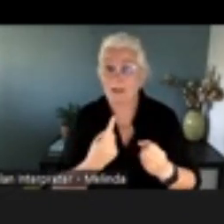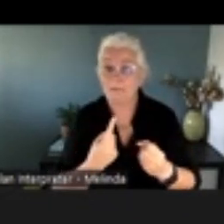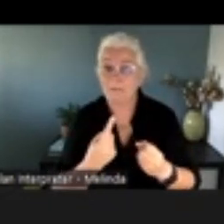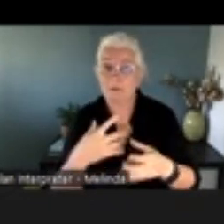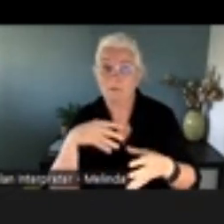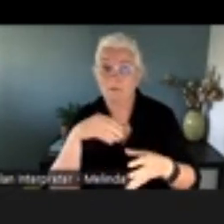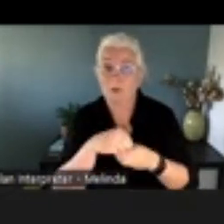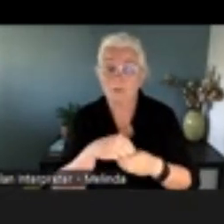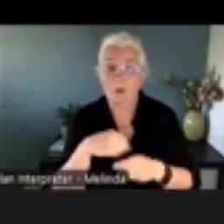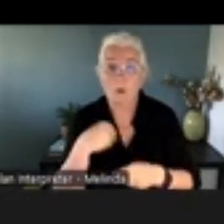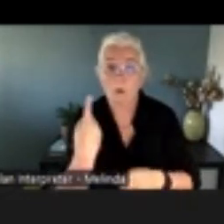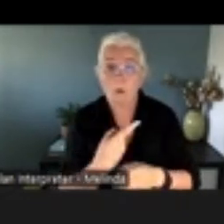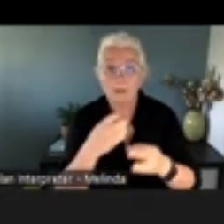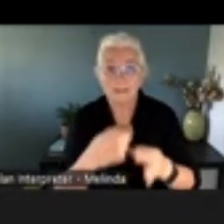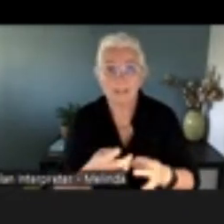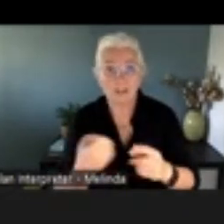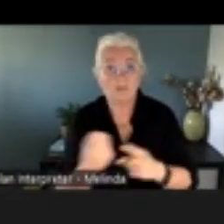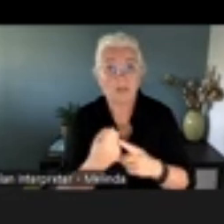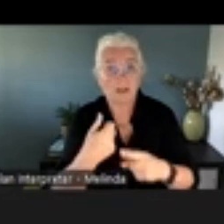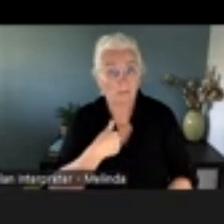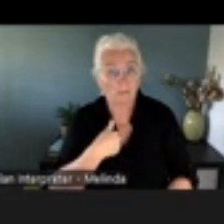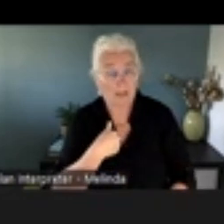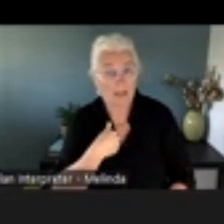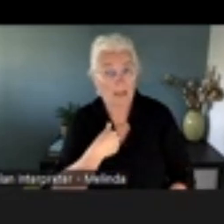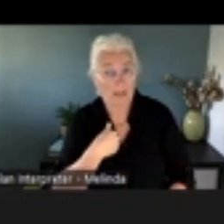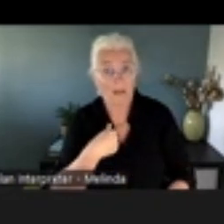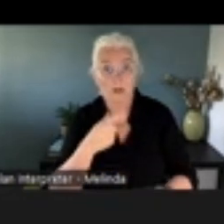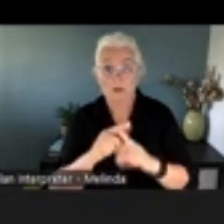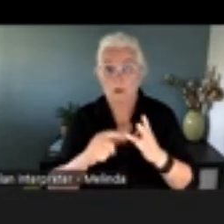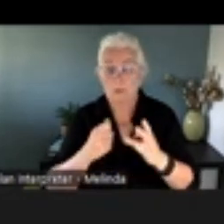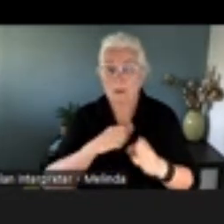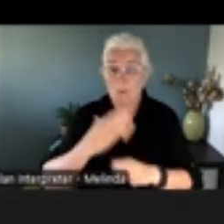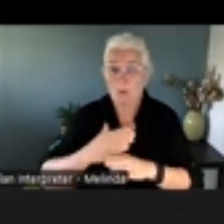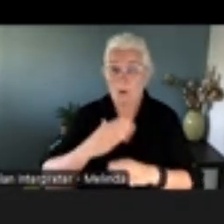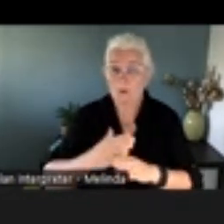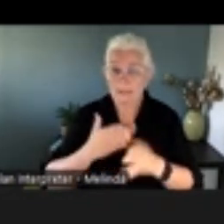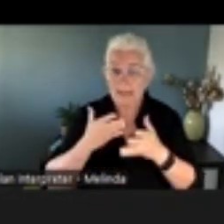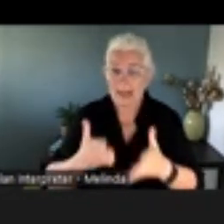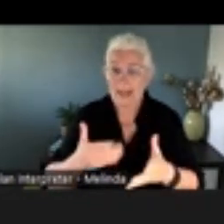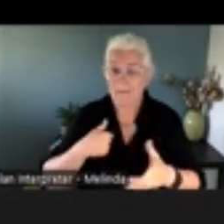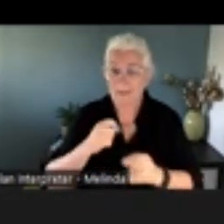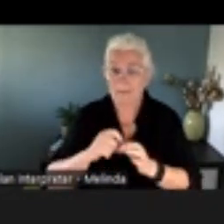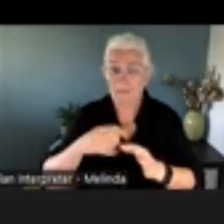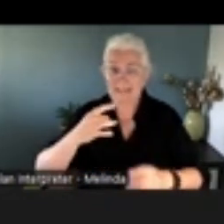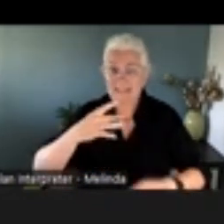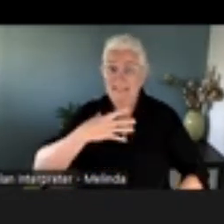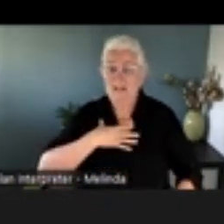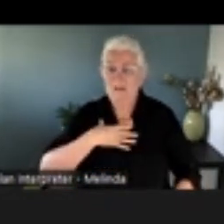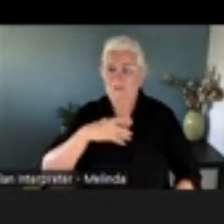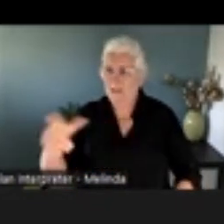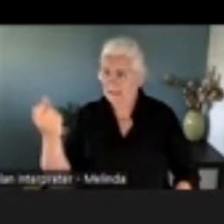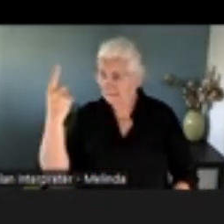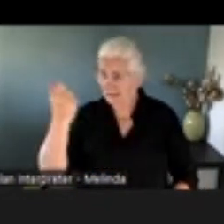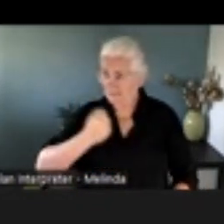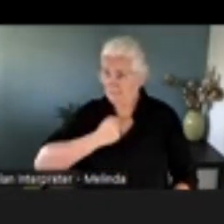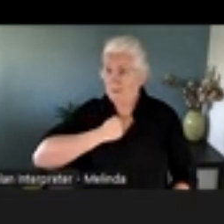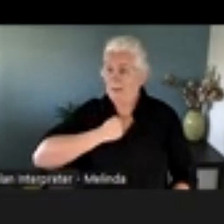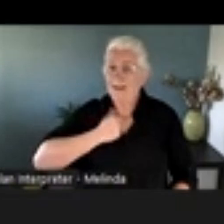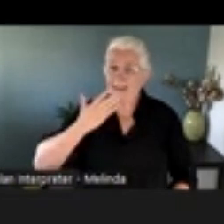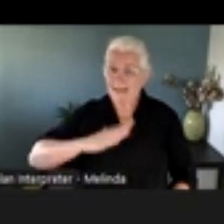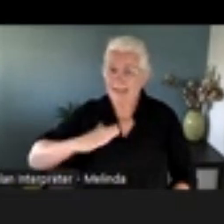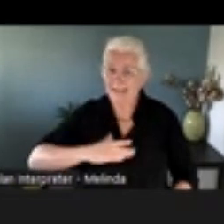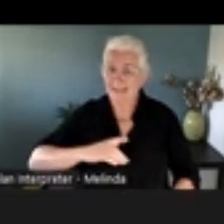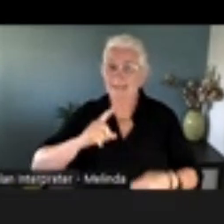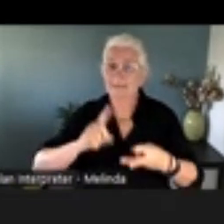all decisions that affect me? Do my workers let me be myself and do they understand my needs? And lastly, can